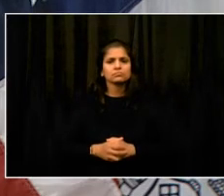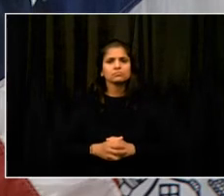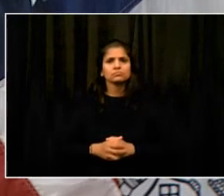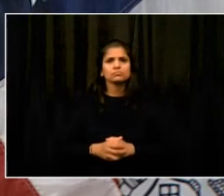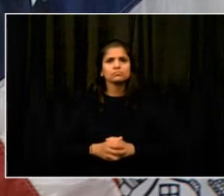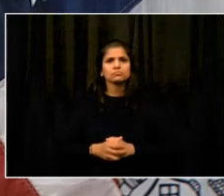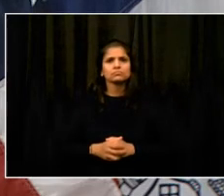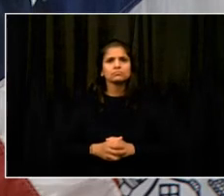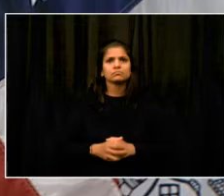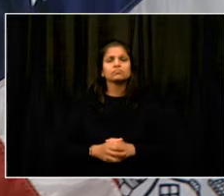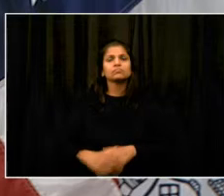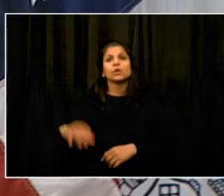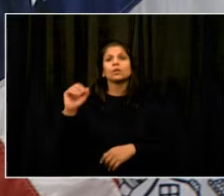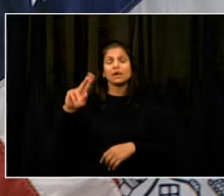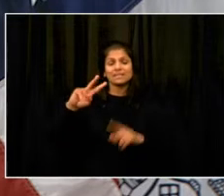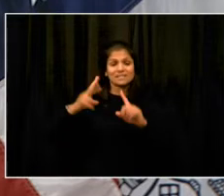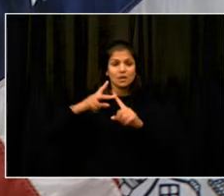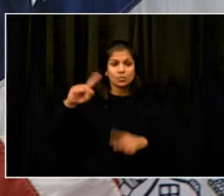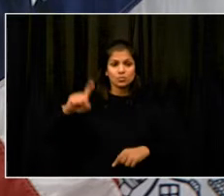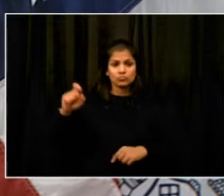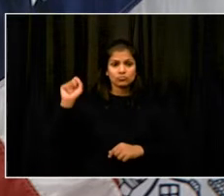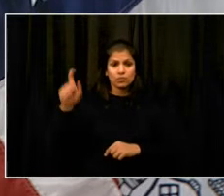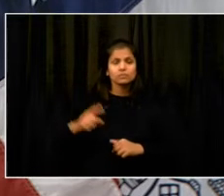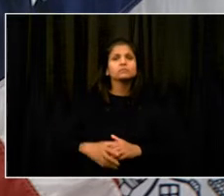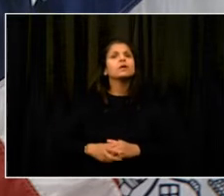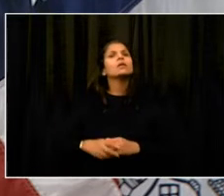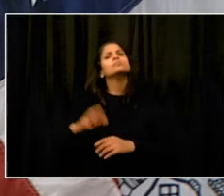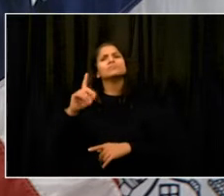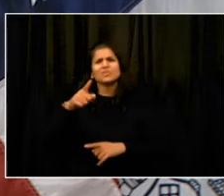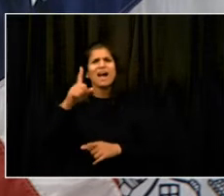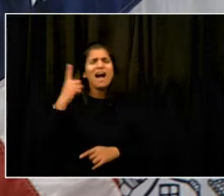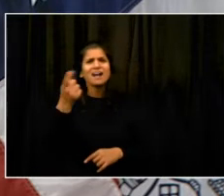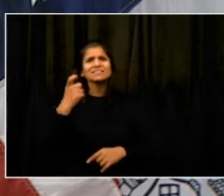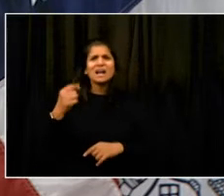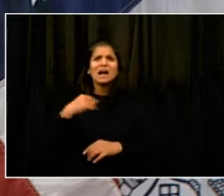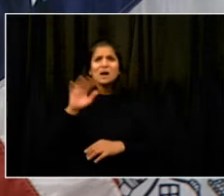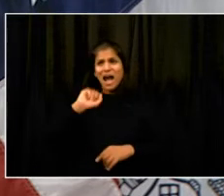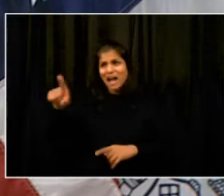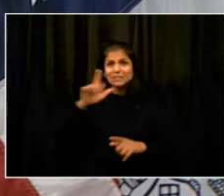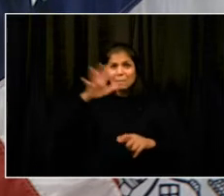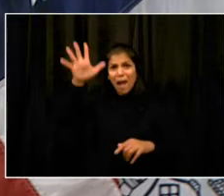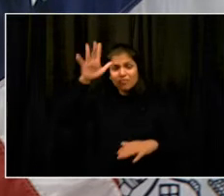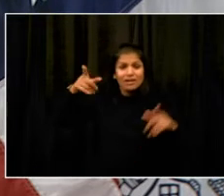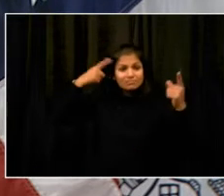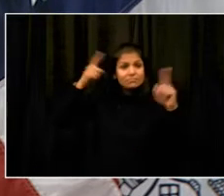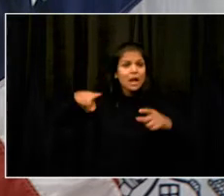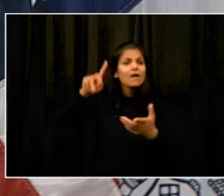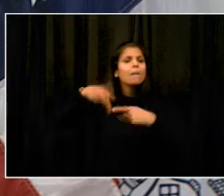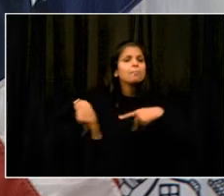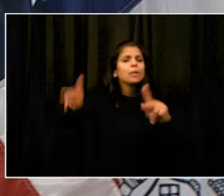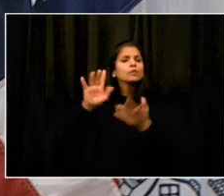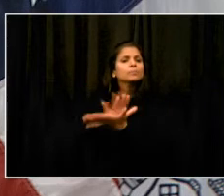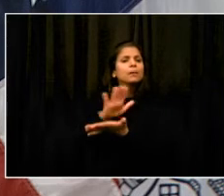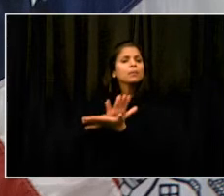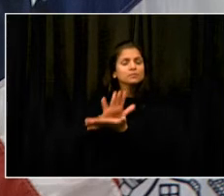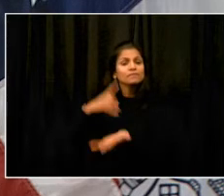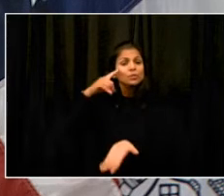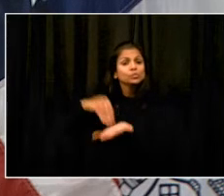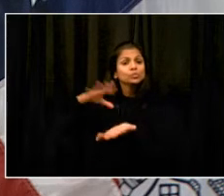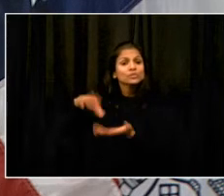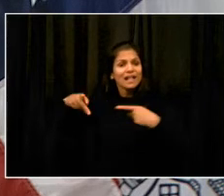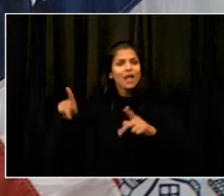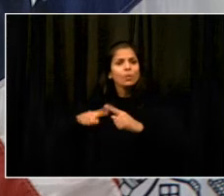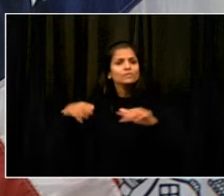to get their consent forms in this morning. Do you have an update on the percentage or even a hard number of the consent forms that have been returned